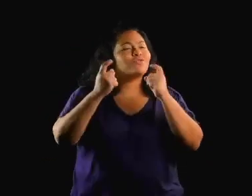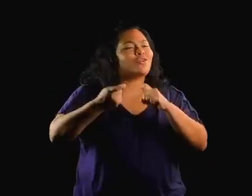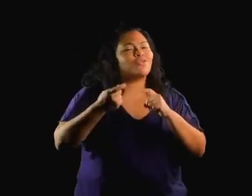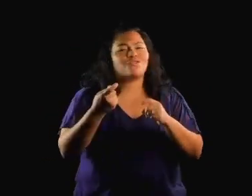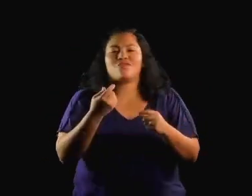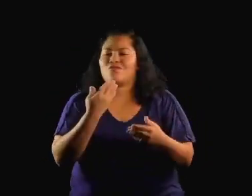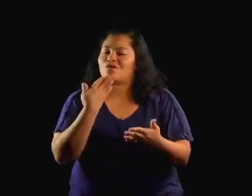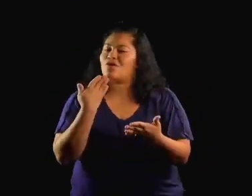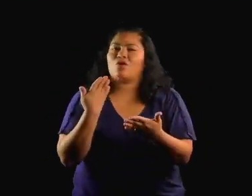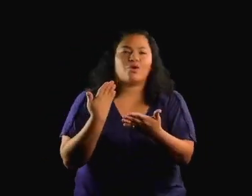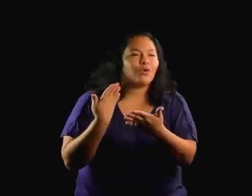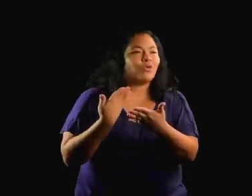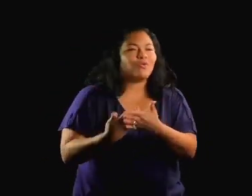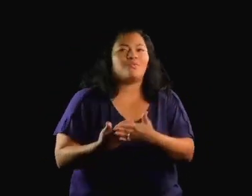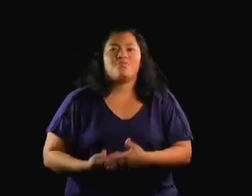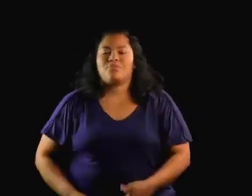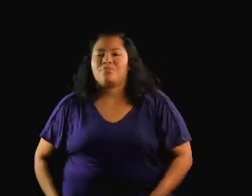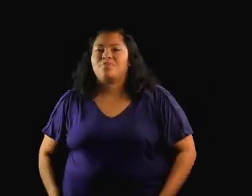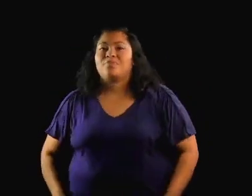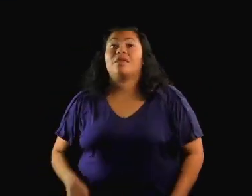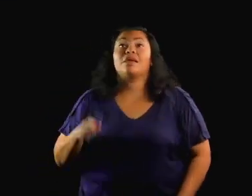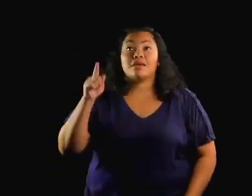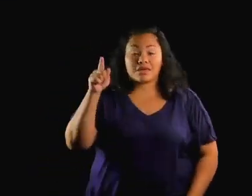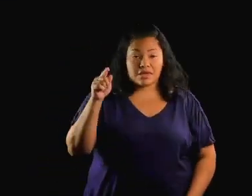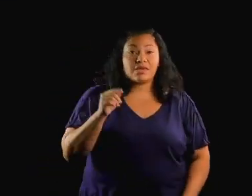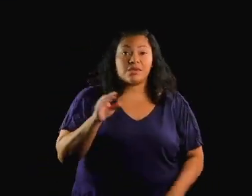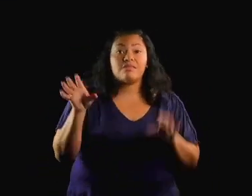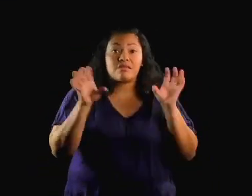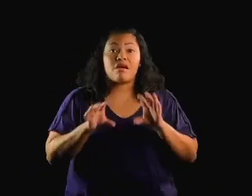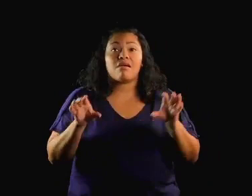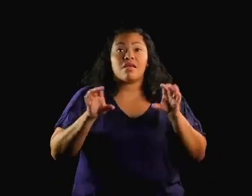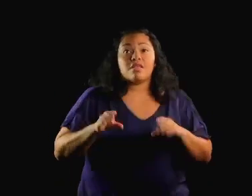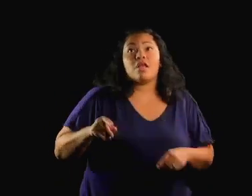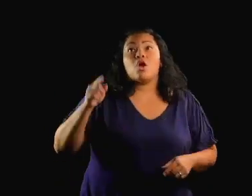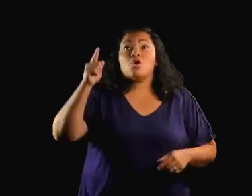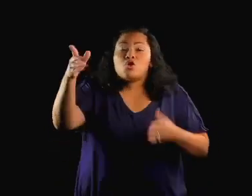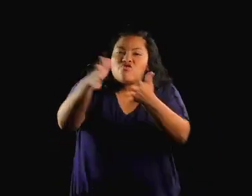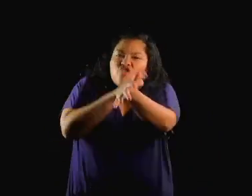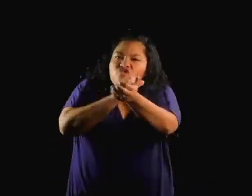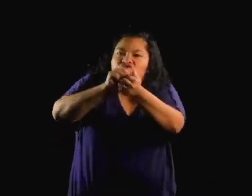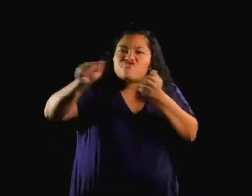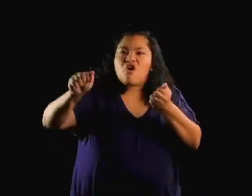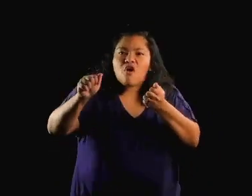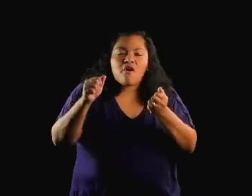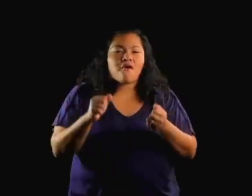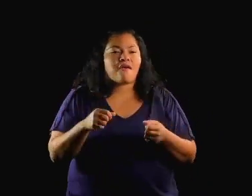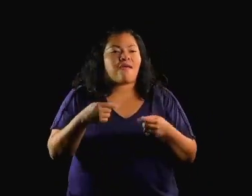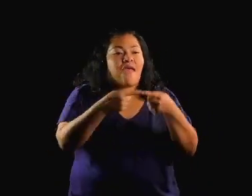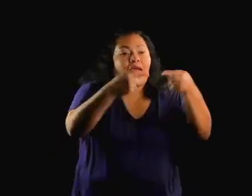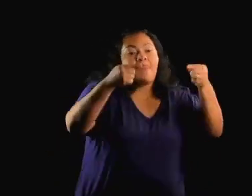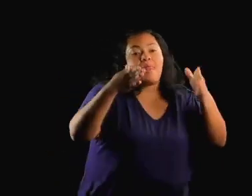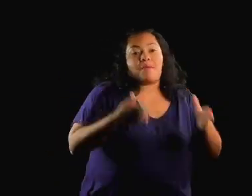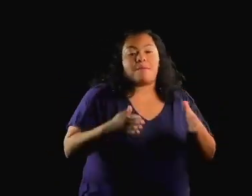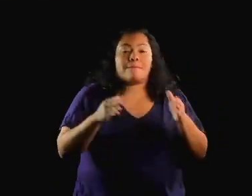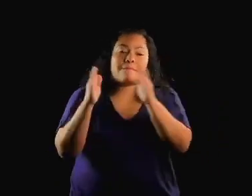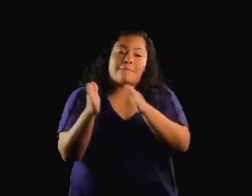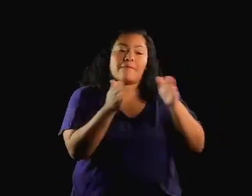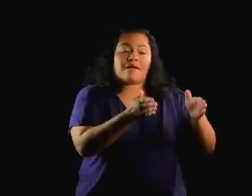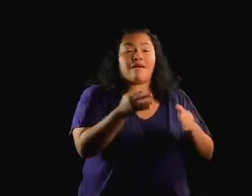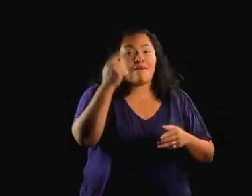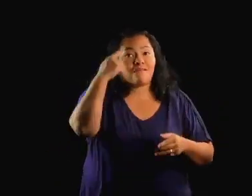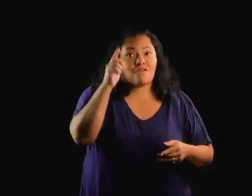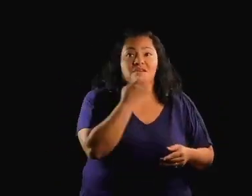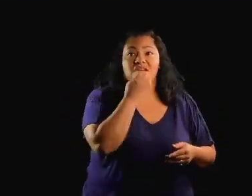it for good. That's what he does, y'all. Sing. You take what the enemy meant for